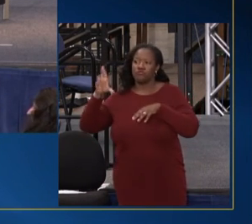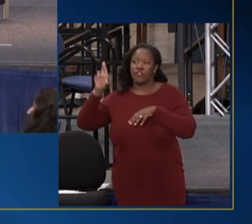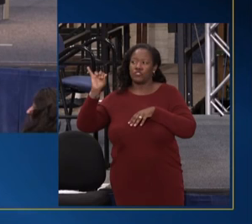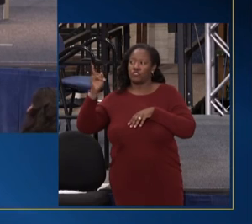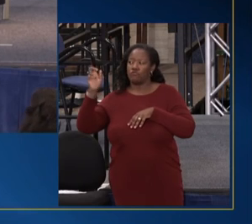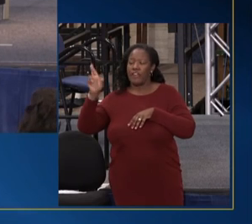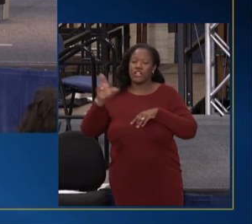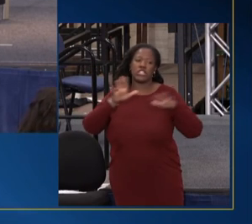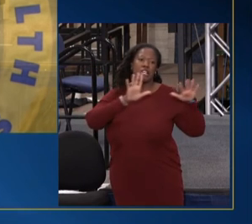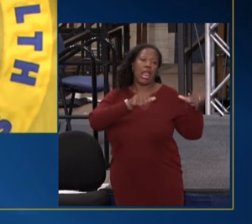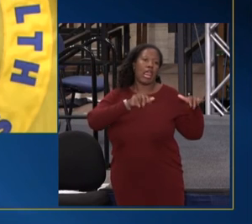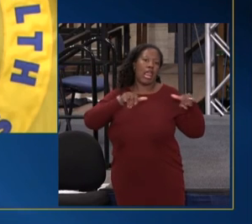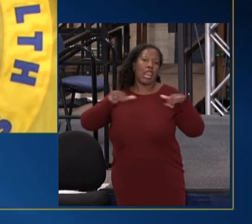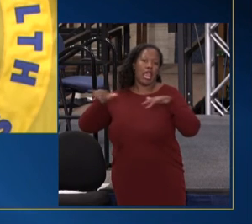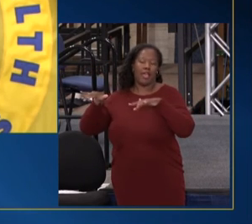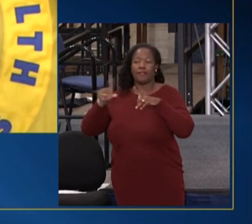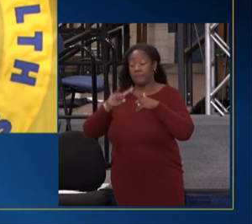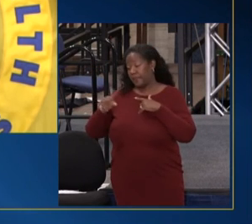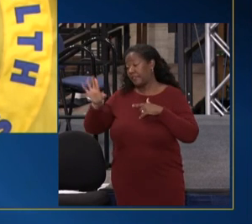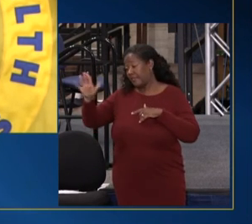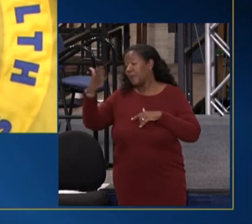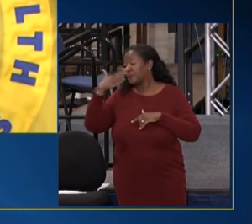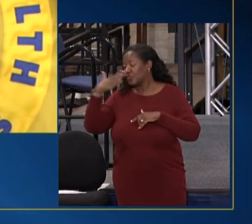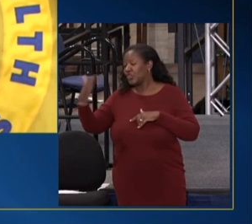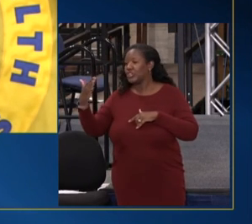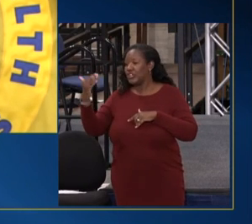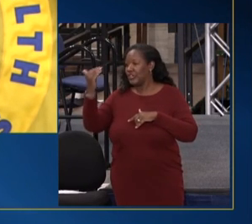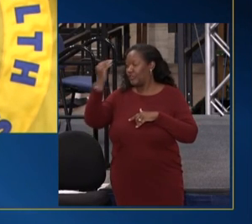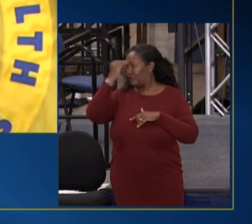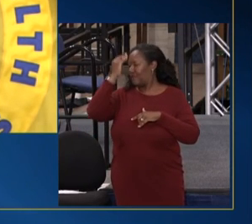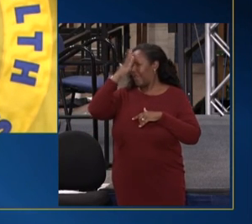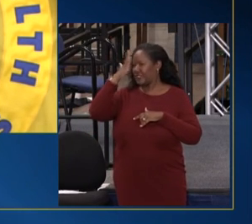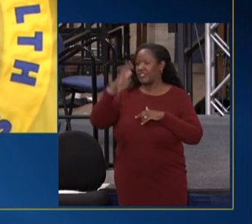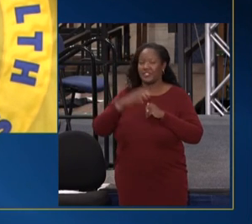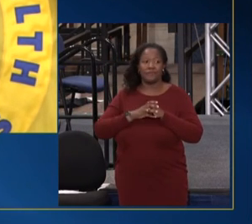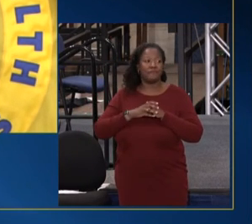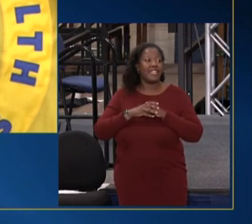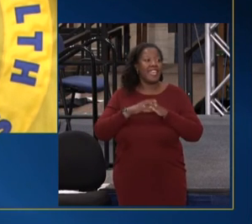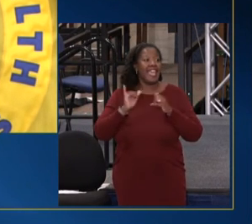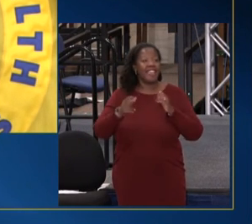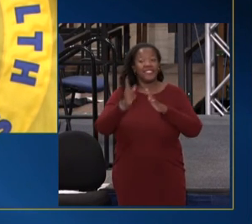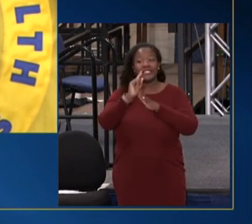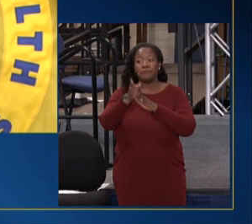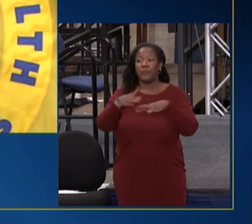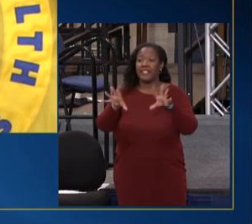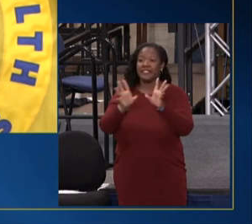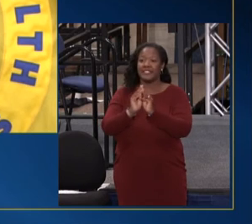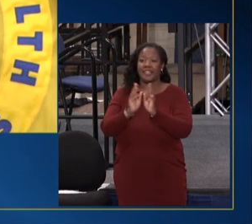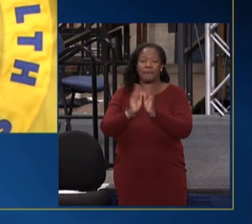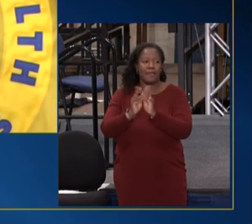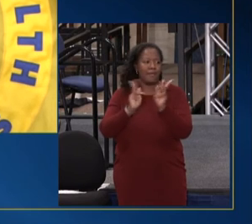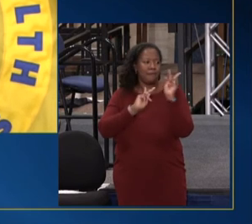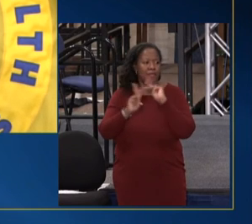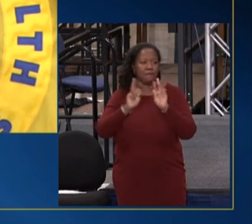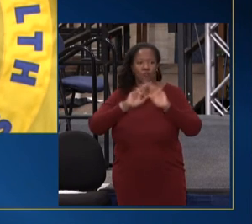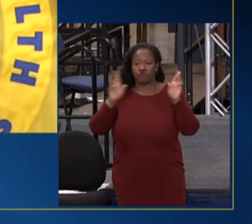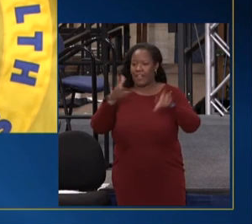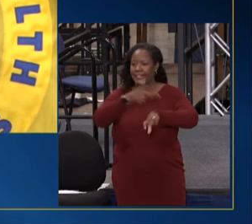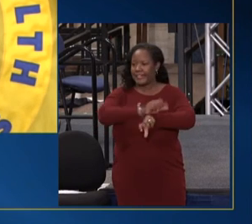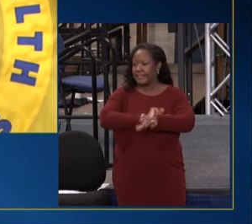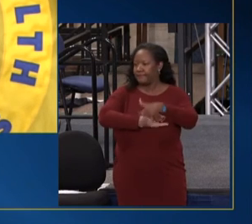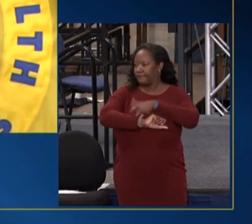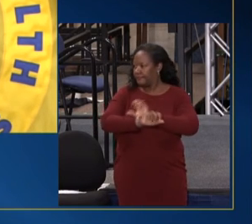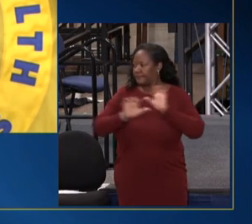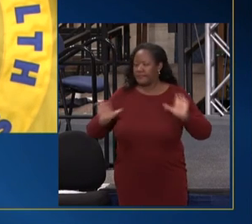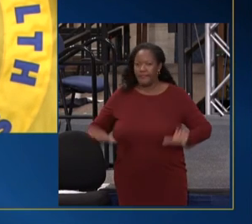it was a good reminder too that, you know, I think at this point in the summit, people are ready to take action, and they want to get back out there